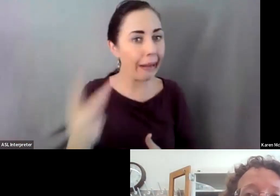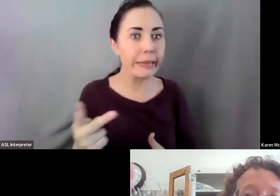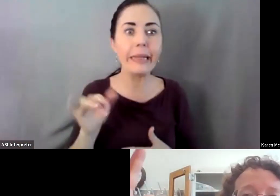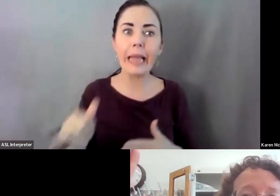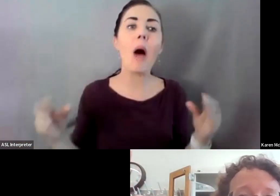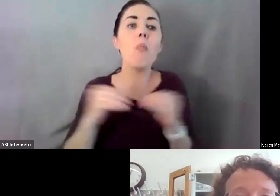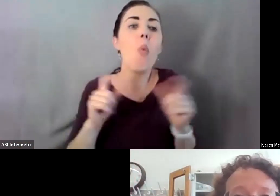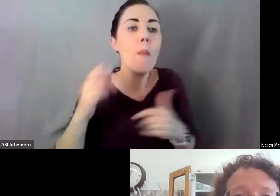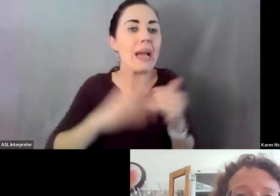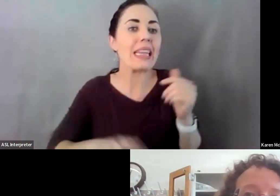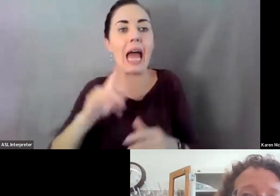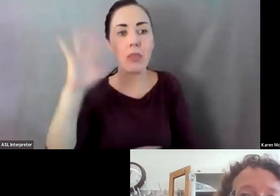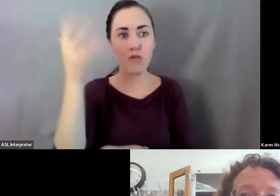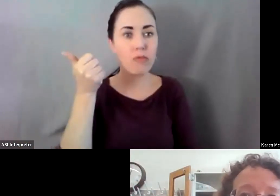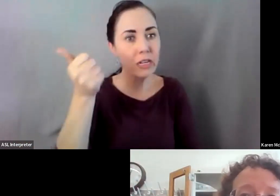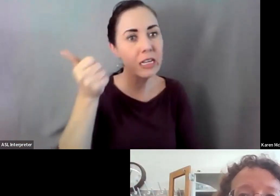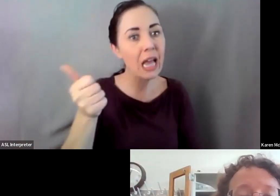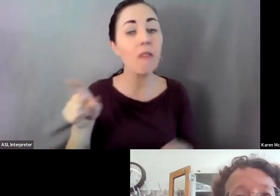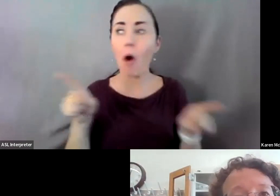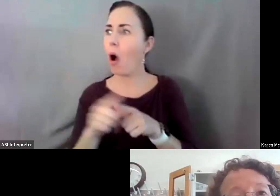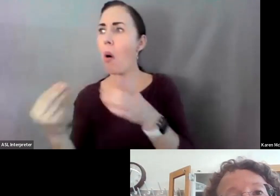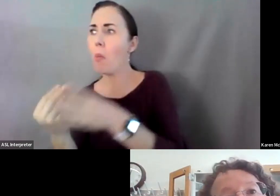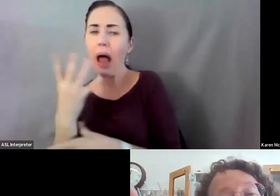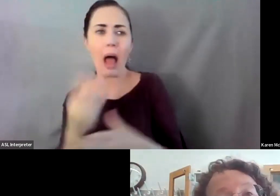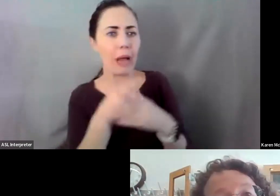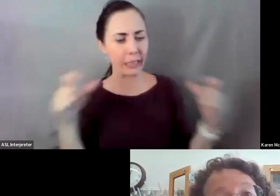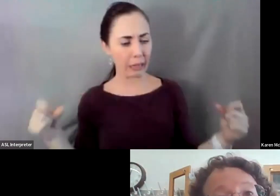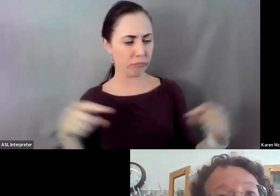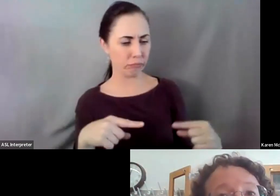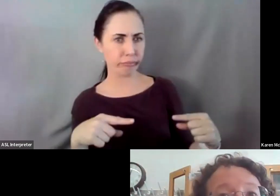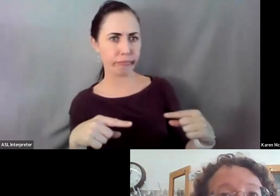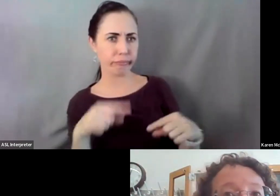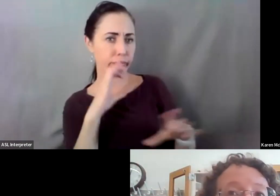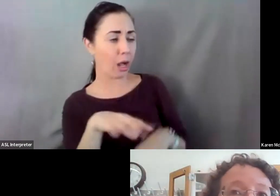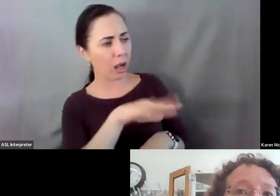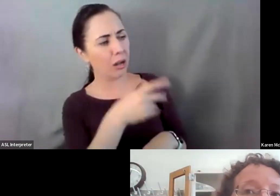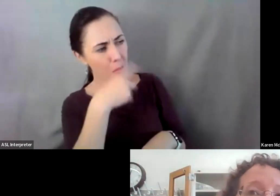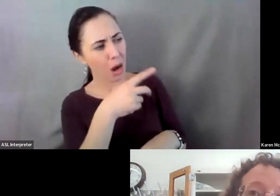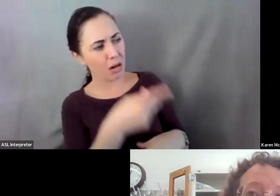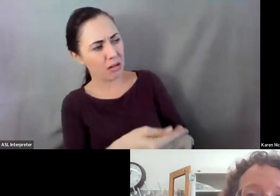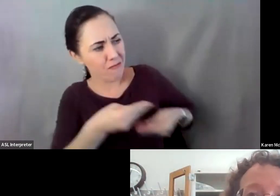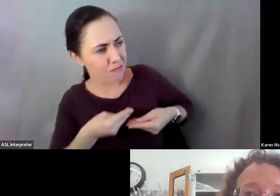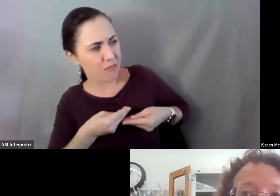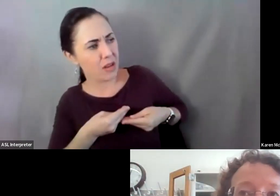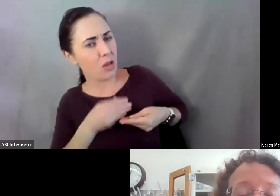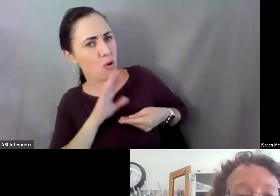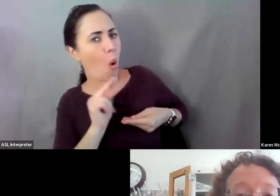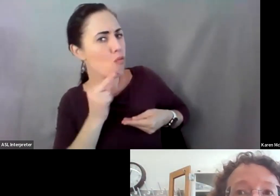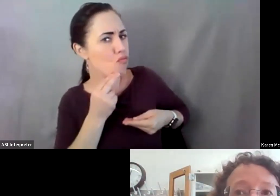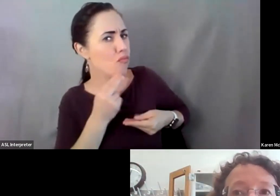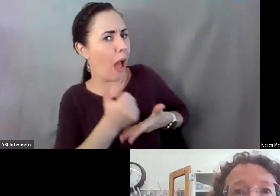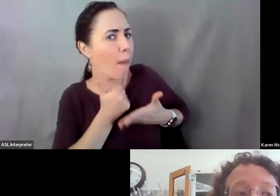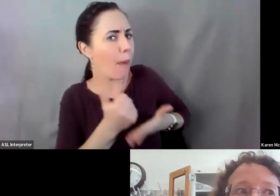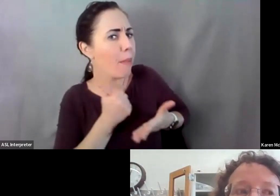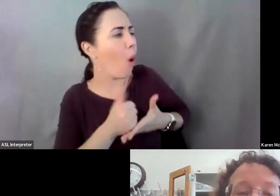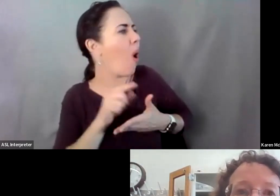And plants can send signals to other plants, asking them maybe for nutrients or letting other plants know that they're under